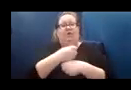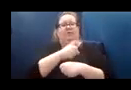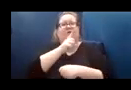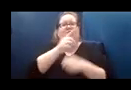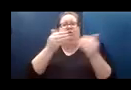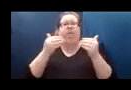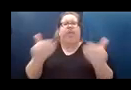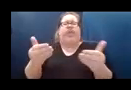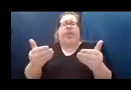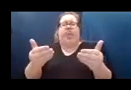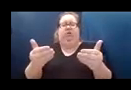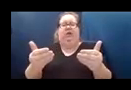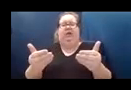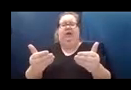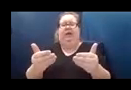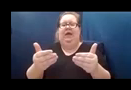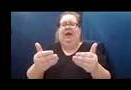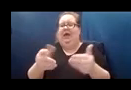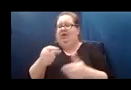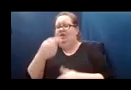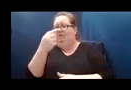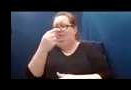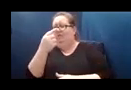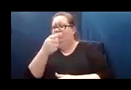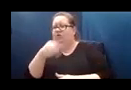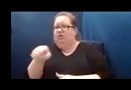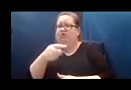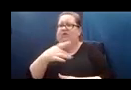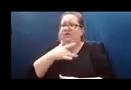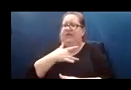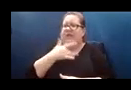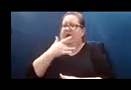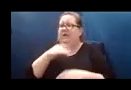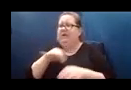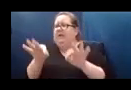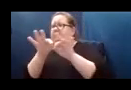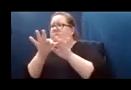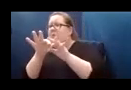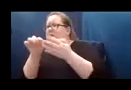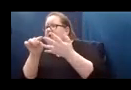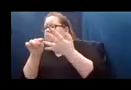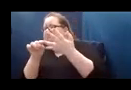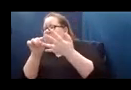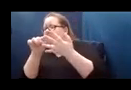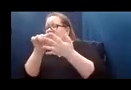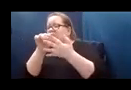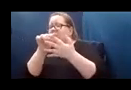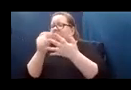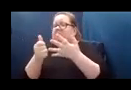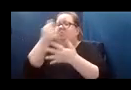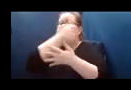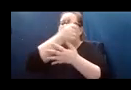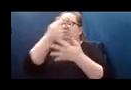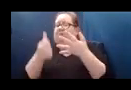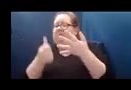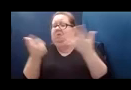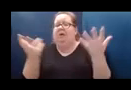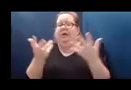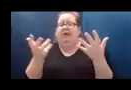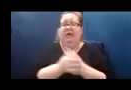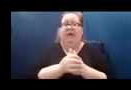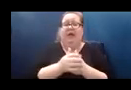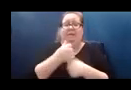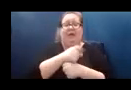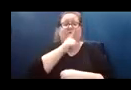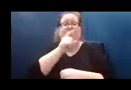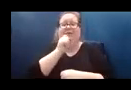important. What is maybe not as important to you? And are we missing anything? Also, any questions that you have, we want to make